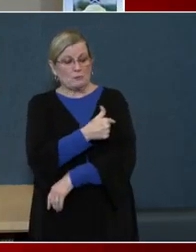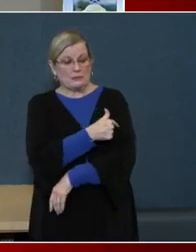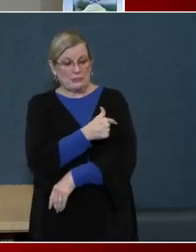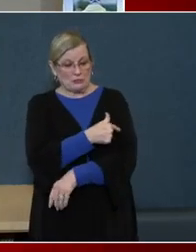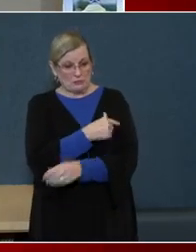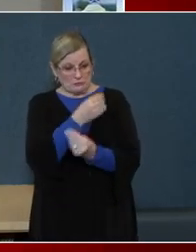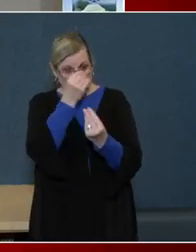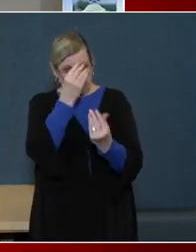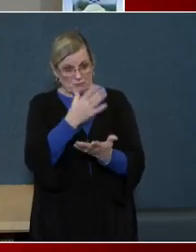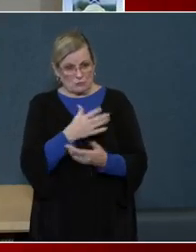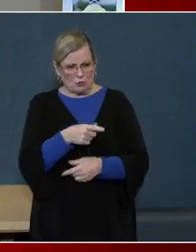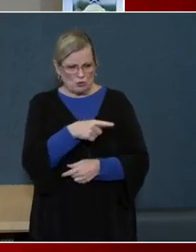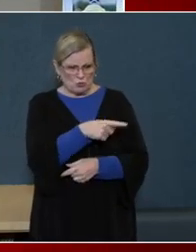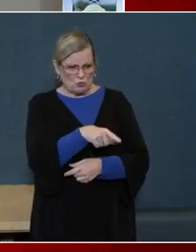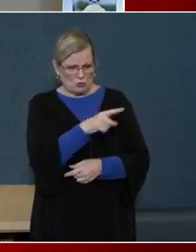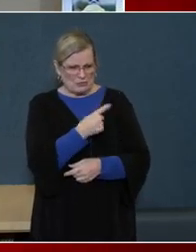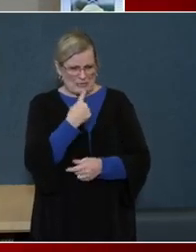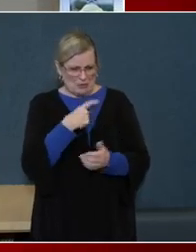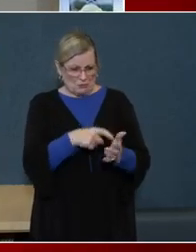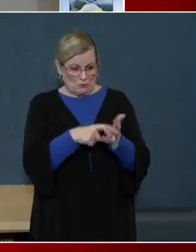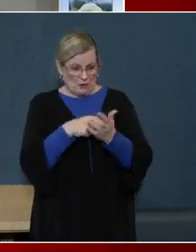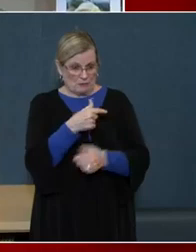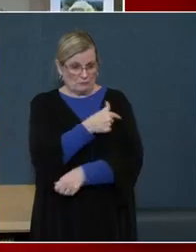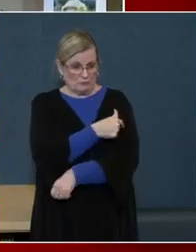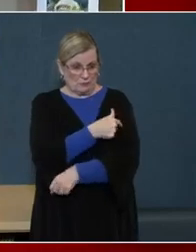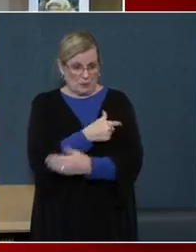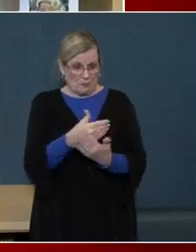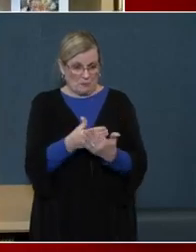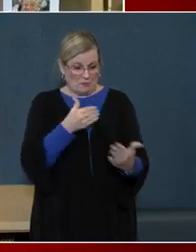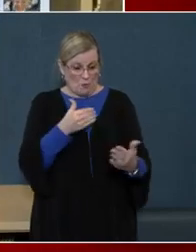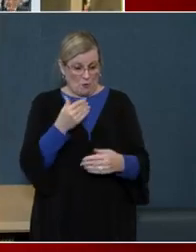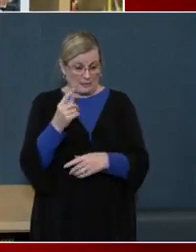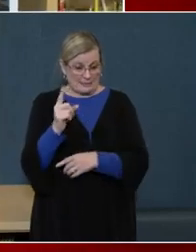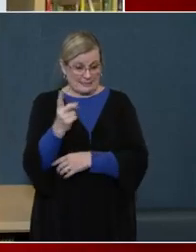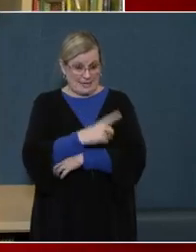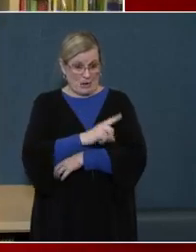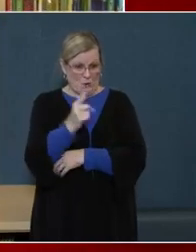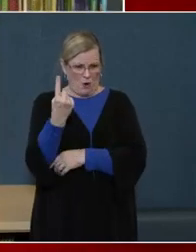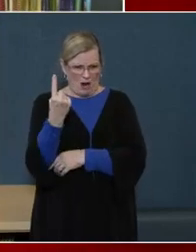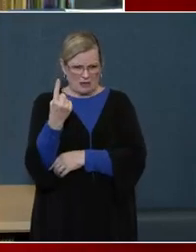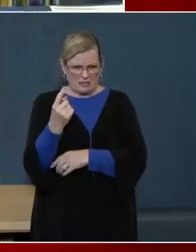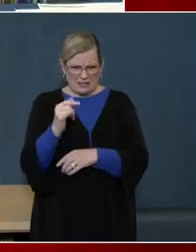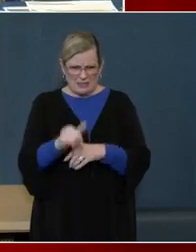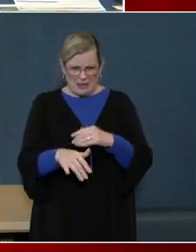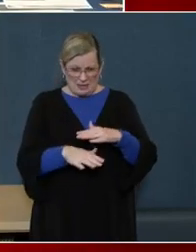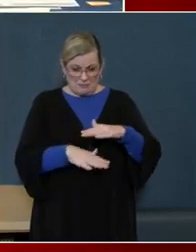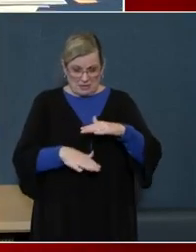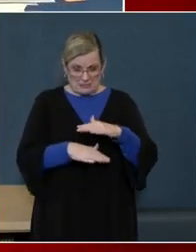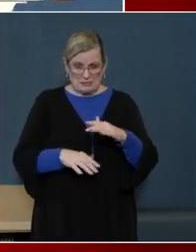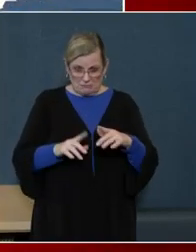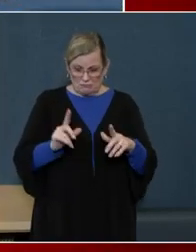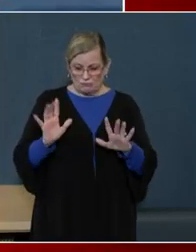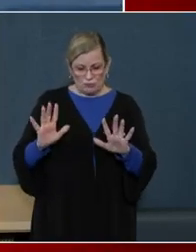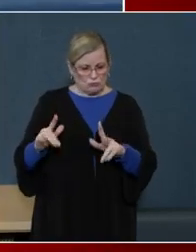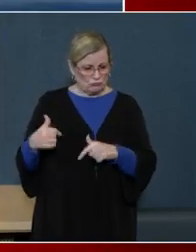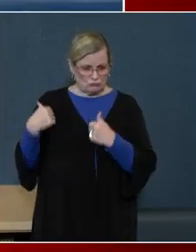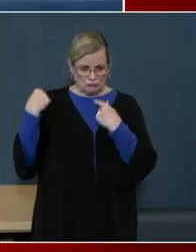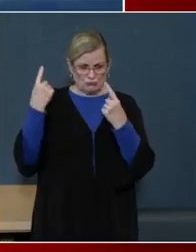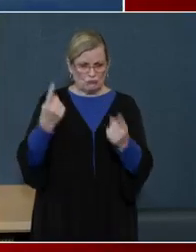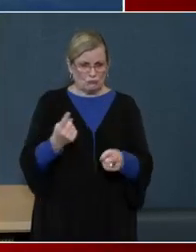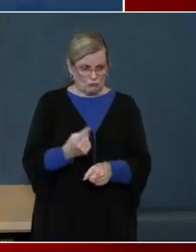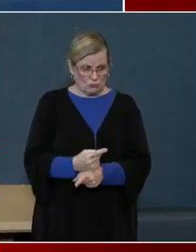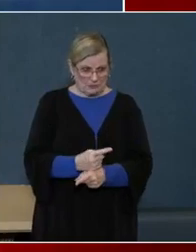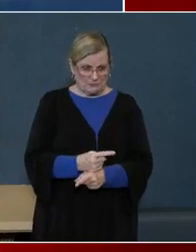said everyone's going to have their immunization by day one. That's always pretty much been the policy in DCPS, but